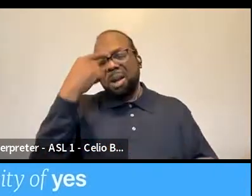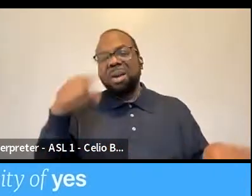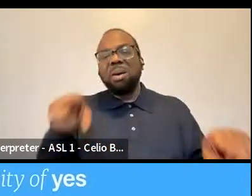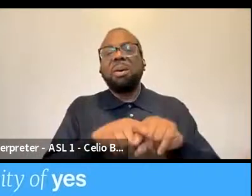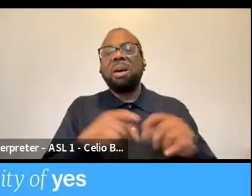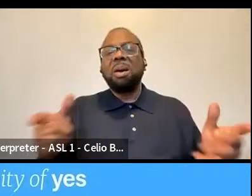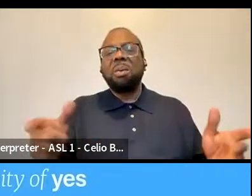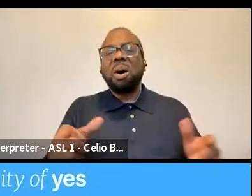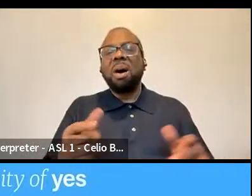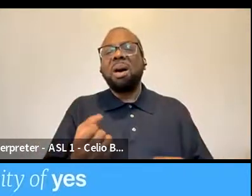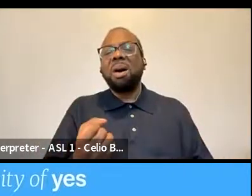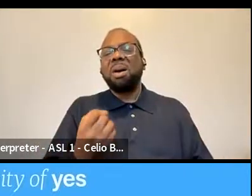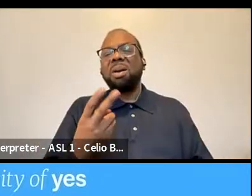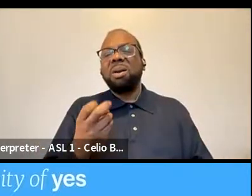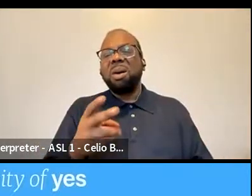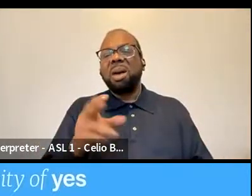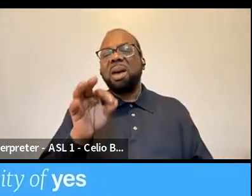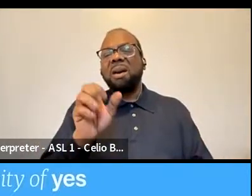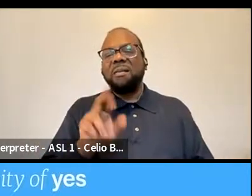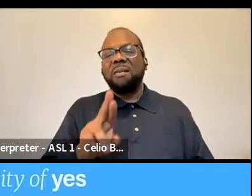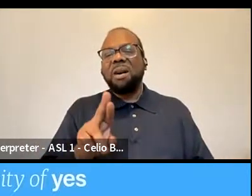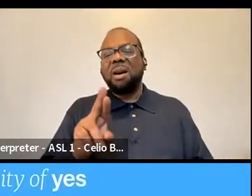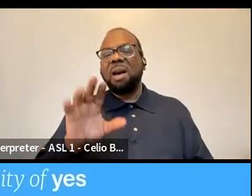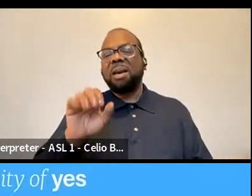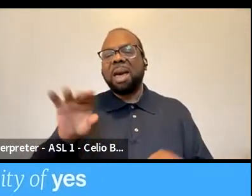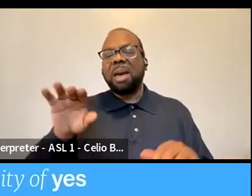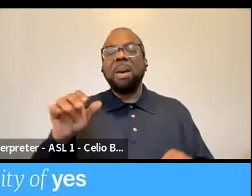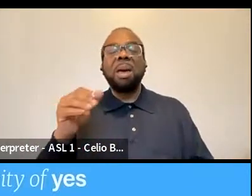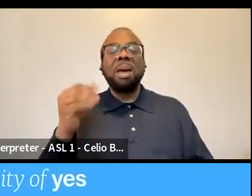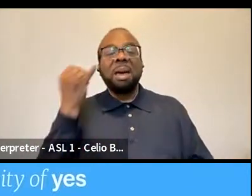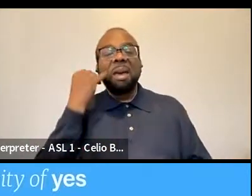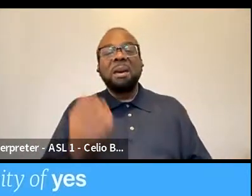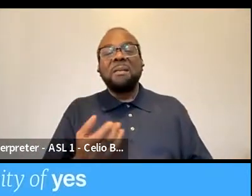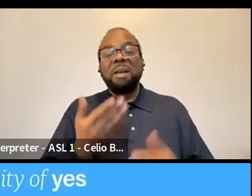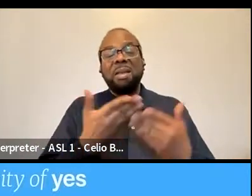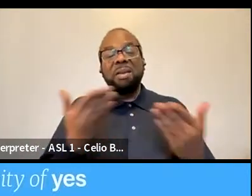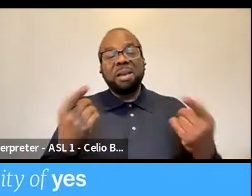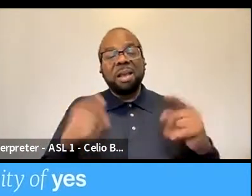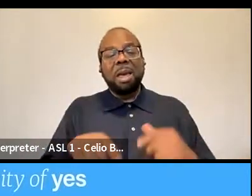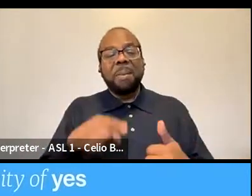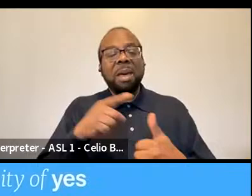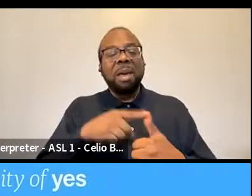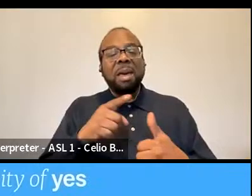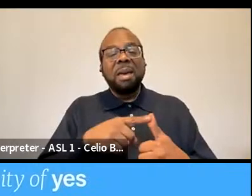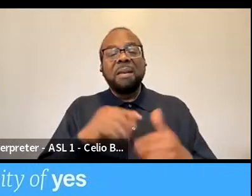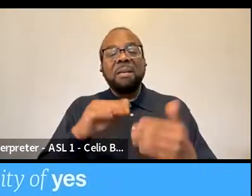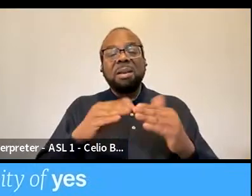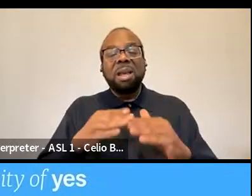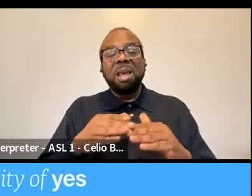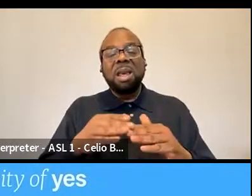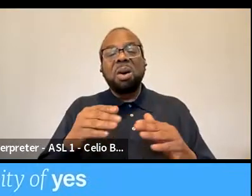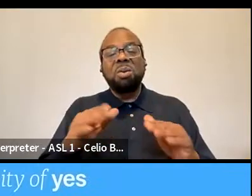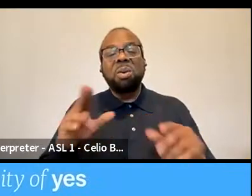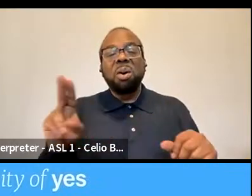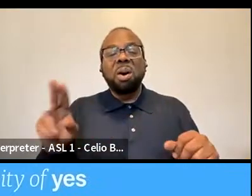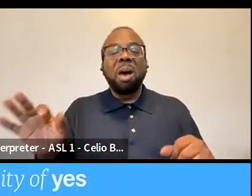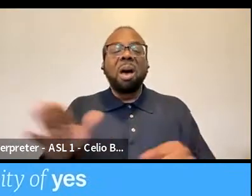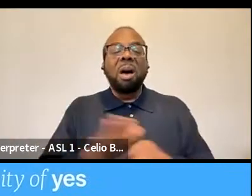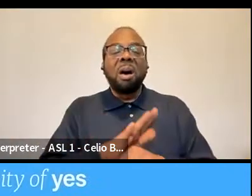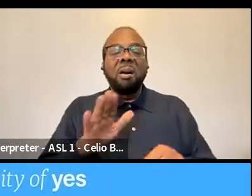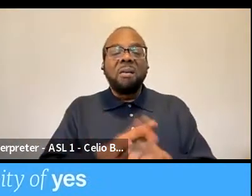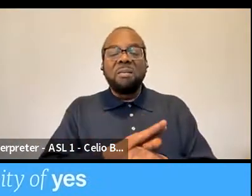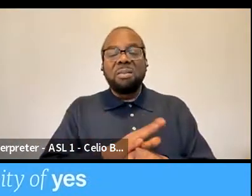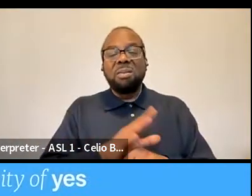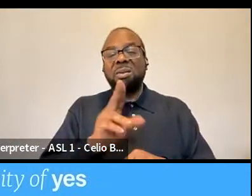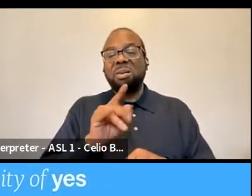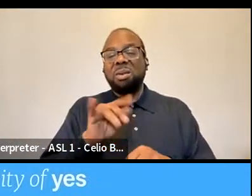cap if a few things happen. One, if the city goes through a full ULERP in order to apply any zoning district above 12 FAR in the